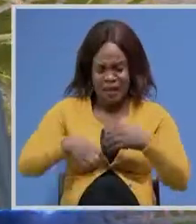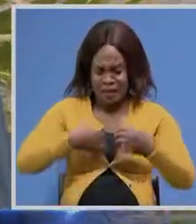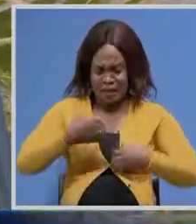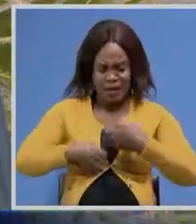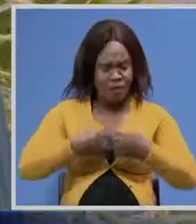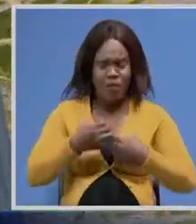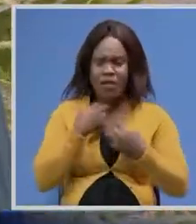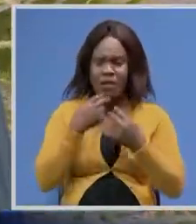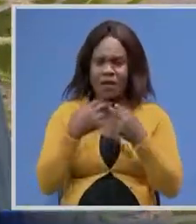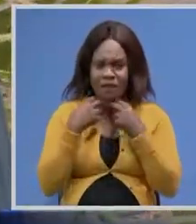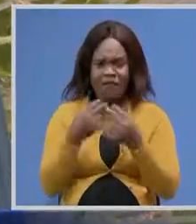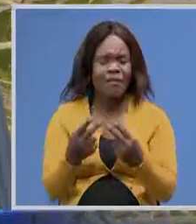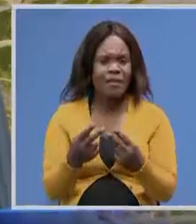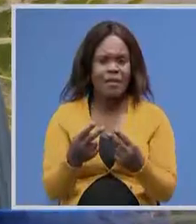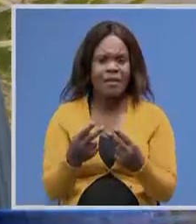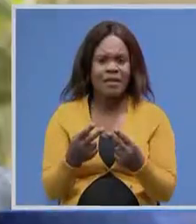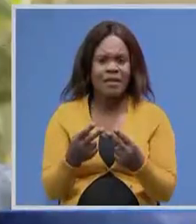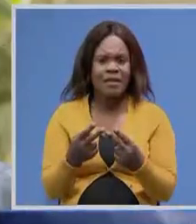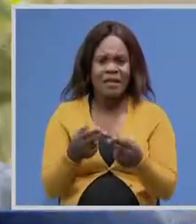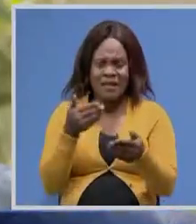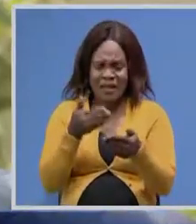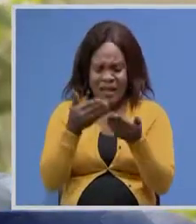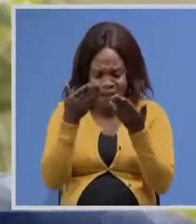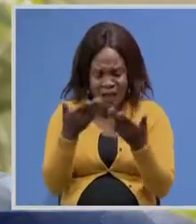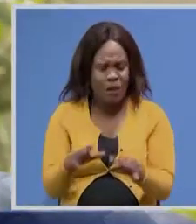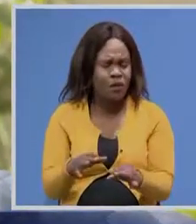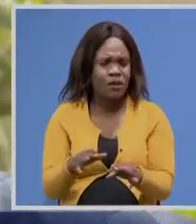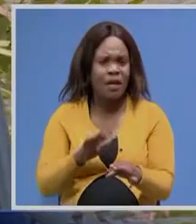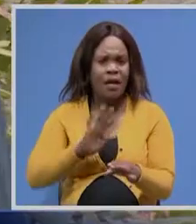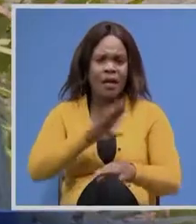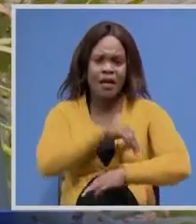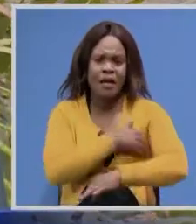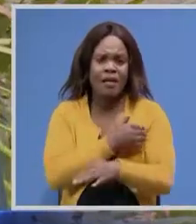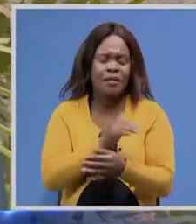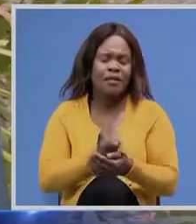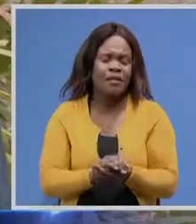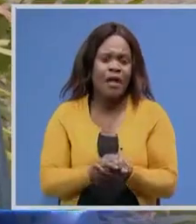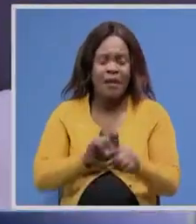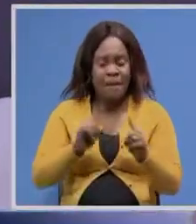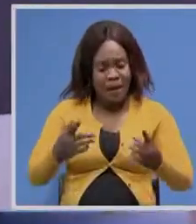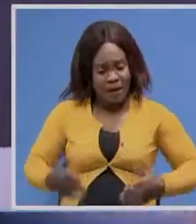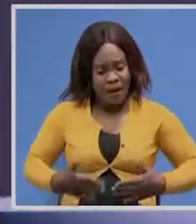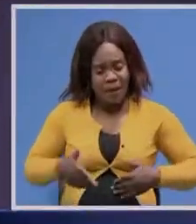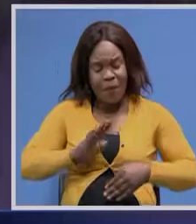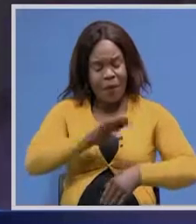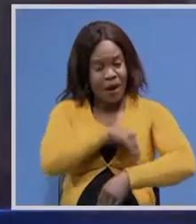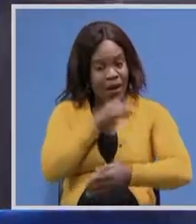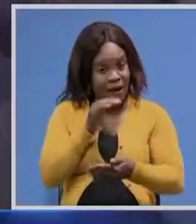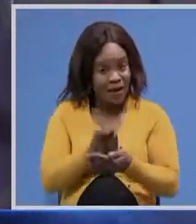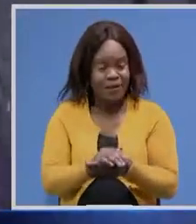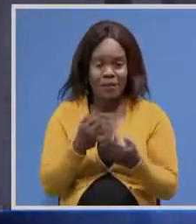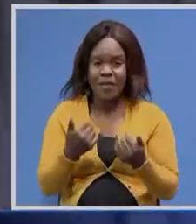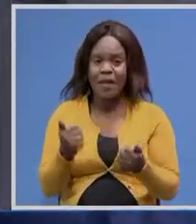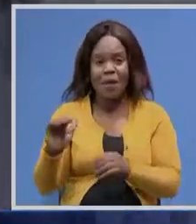The thought of nearly losing a husband to COVID-19 still haunts her. But Tandwa is delighted that her husband, Felix Mpundu, is